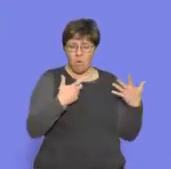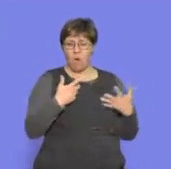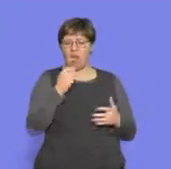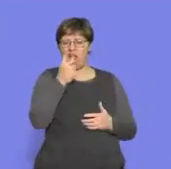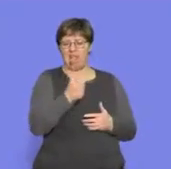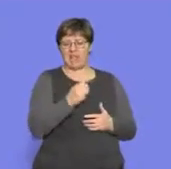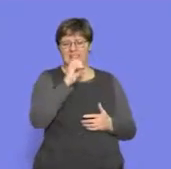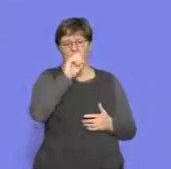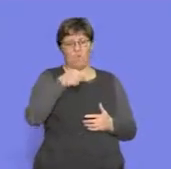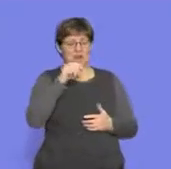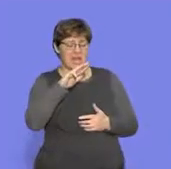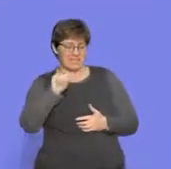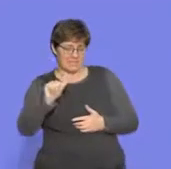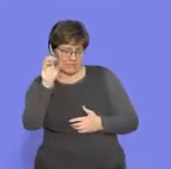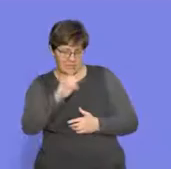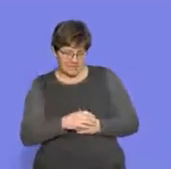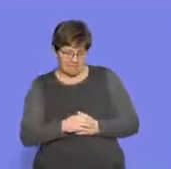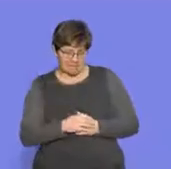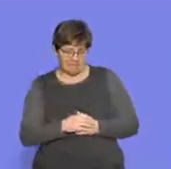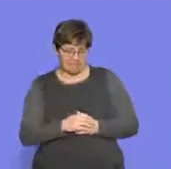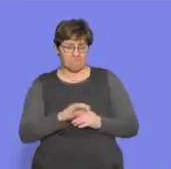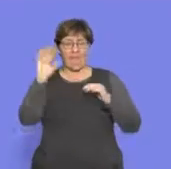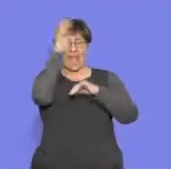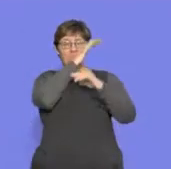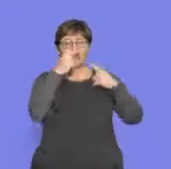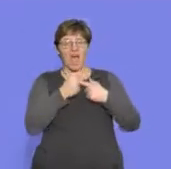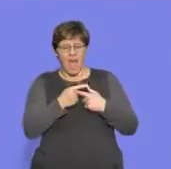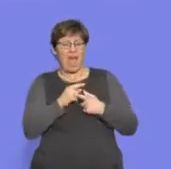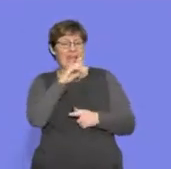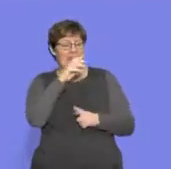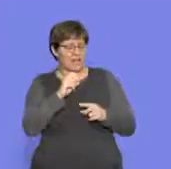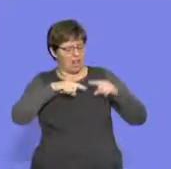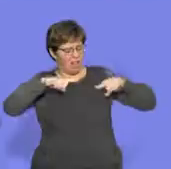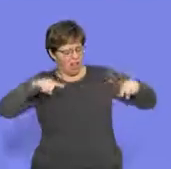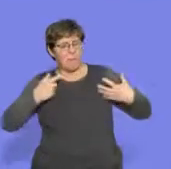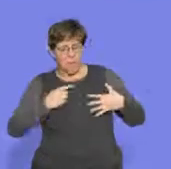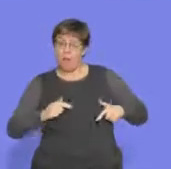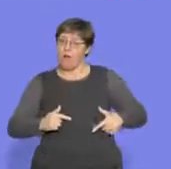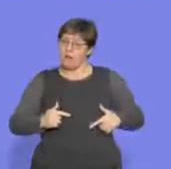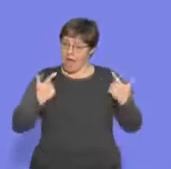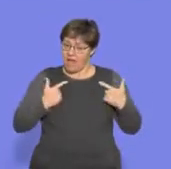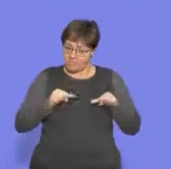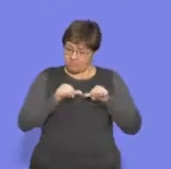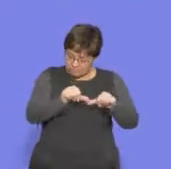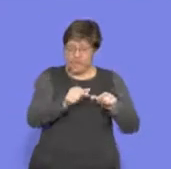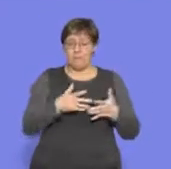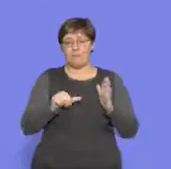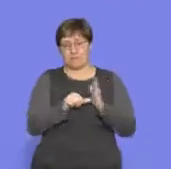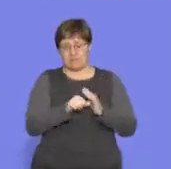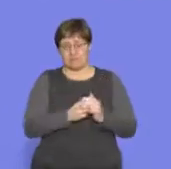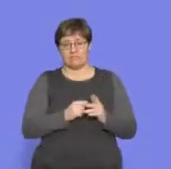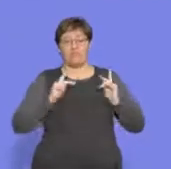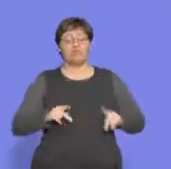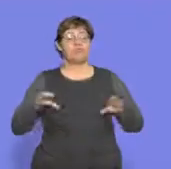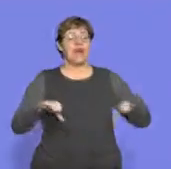guys, the atmosphere is made up of different gases, and these gases are crucial to us being able to survive on Earth. And we know that through